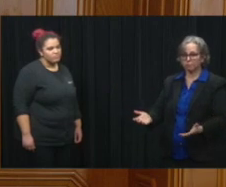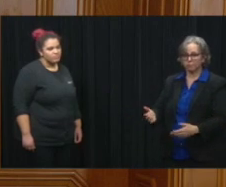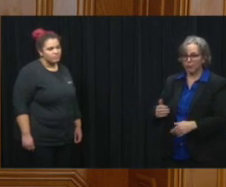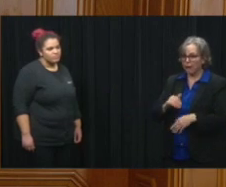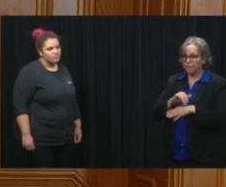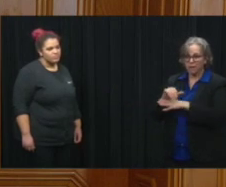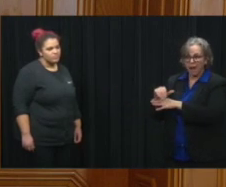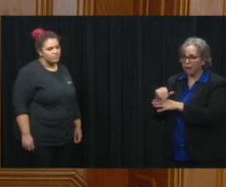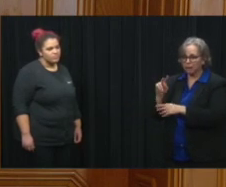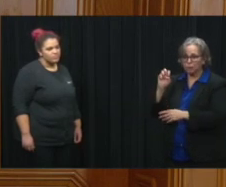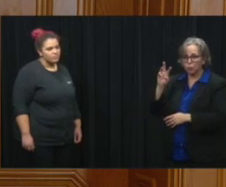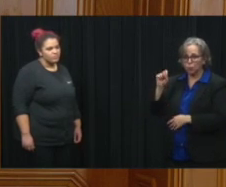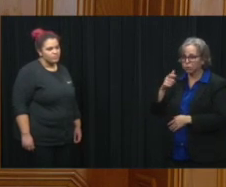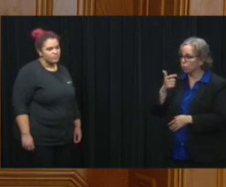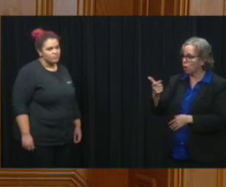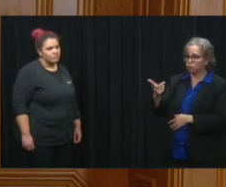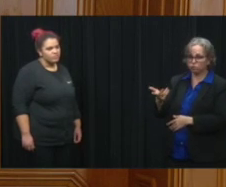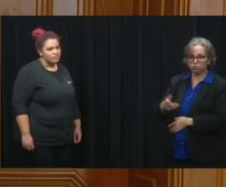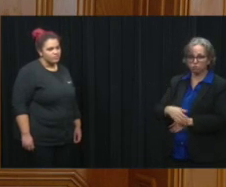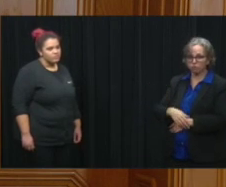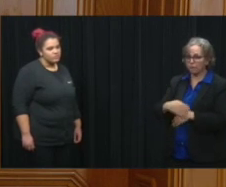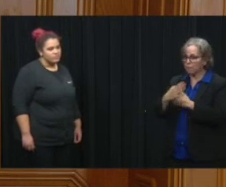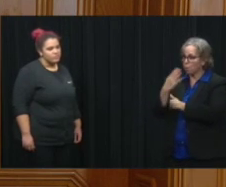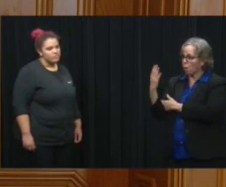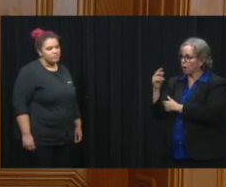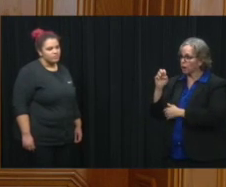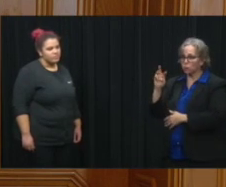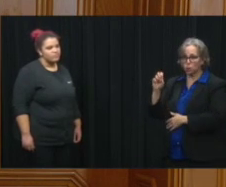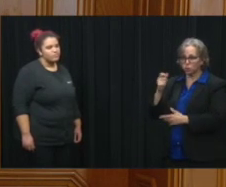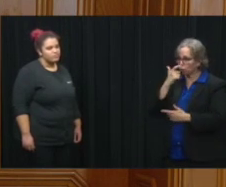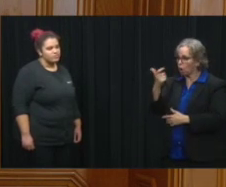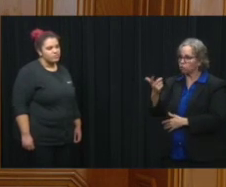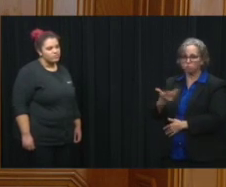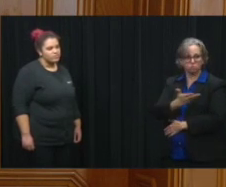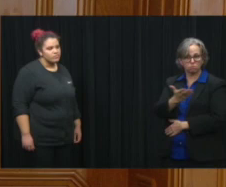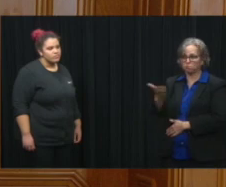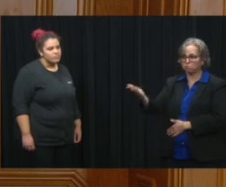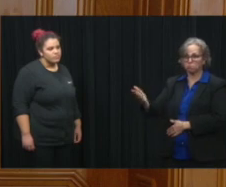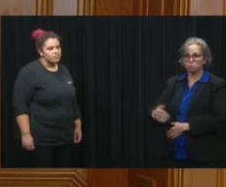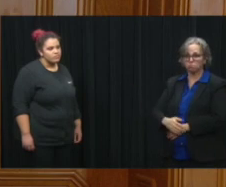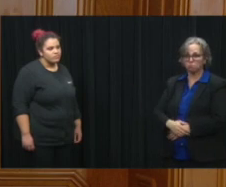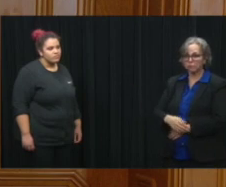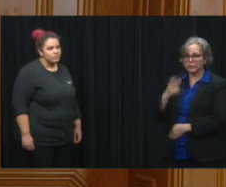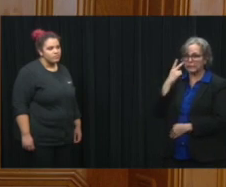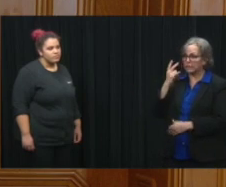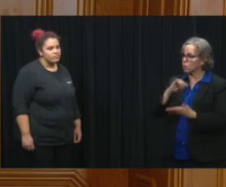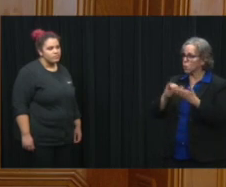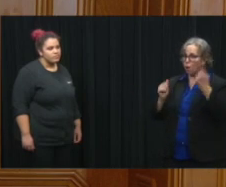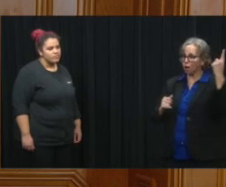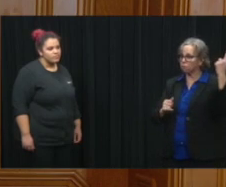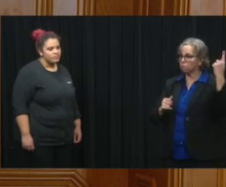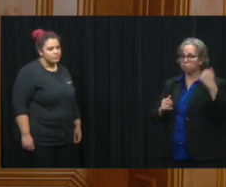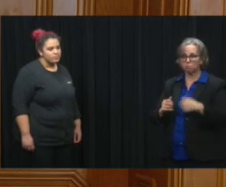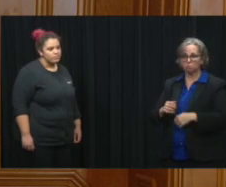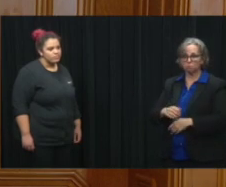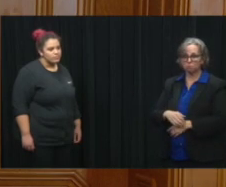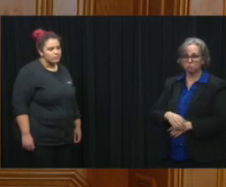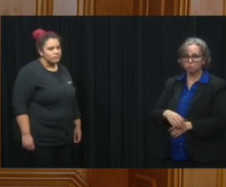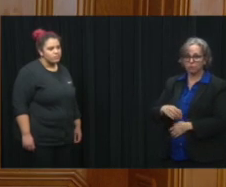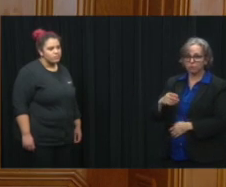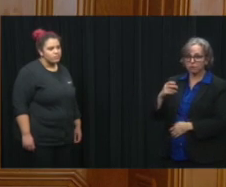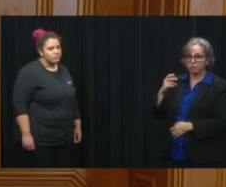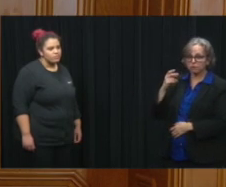other news, and look at the news coming out of New York. Look at the news that's really starting to come out